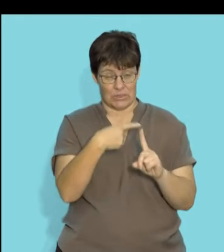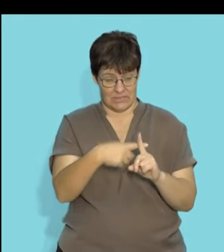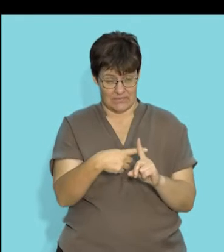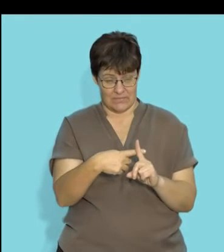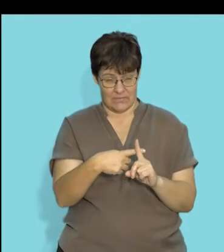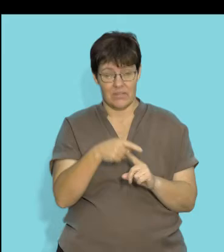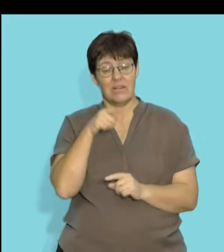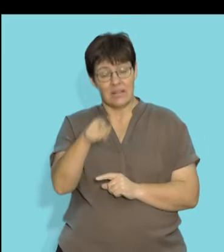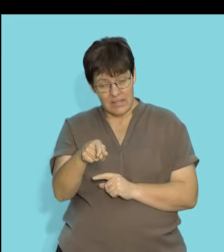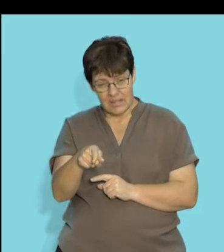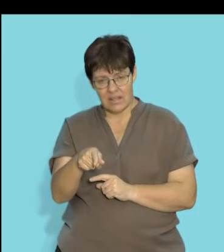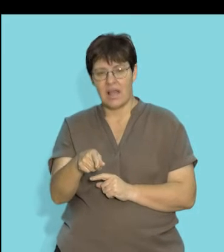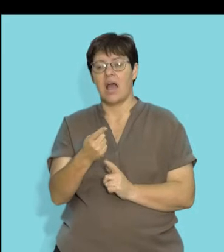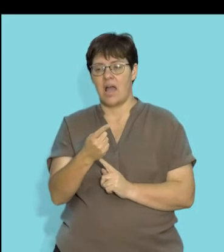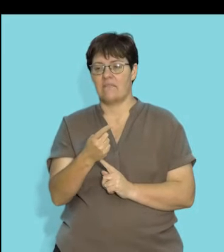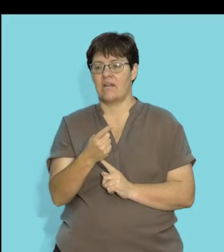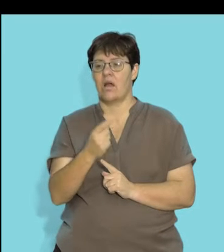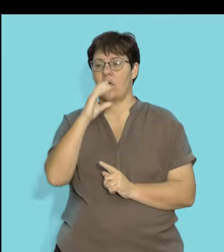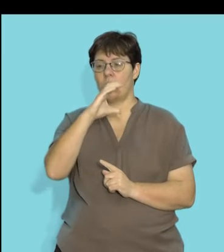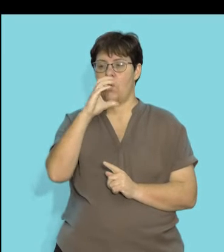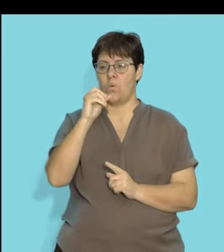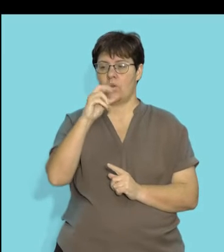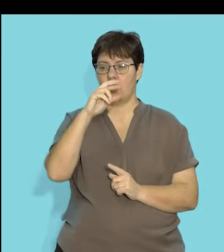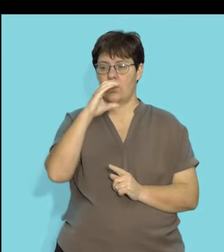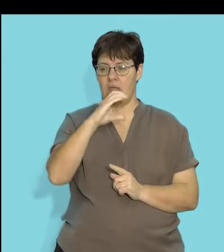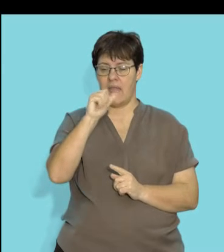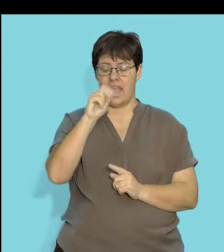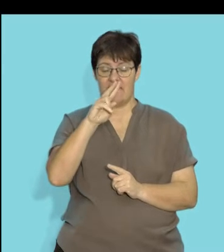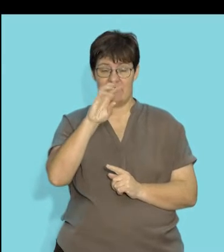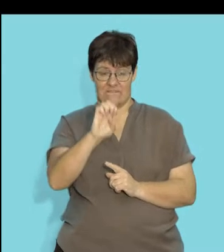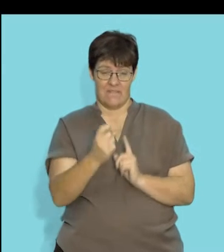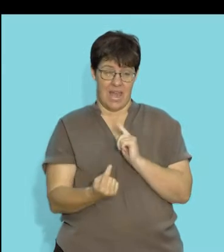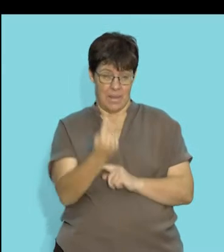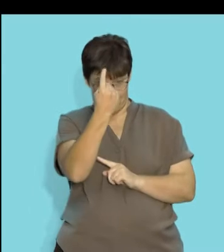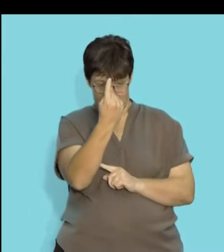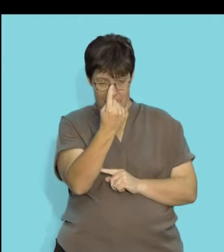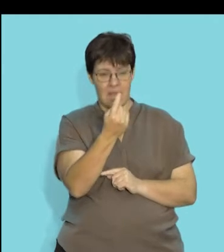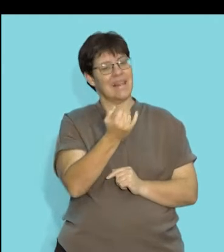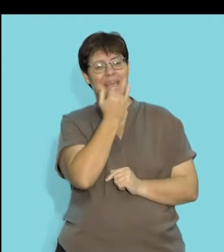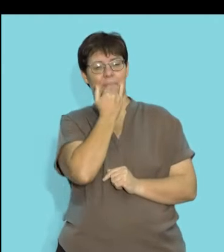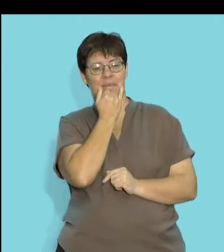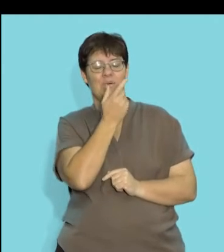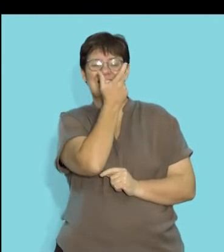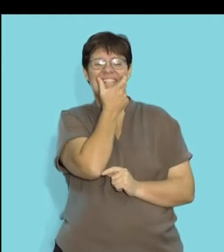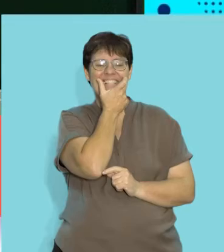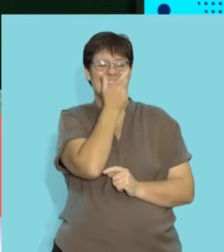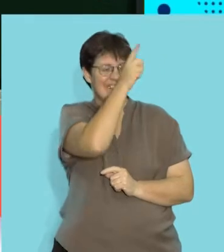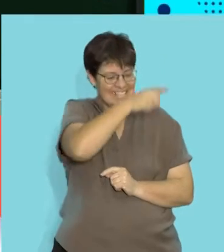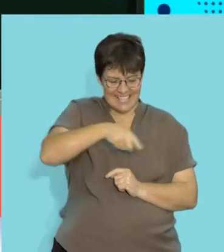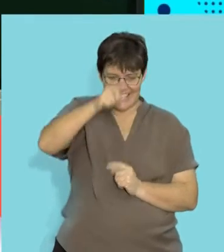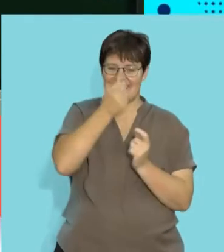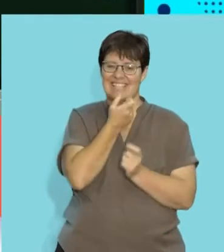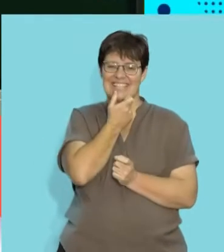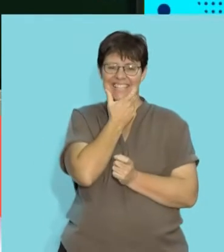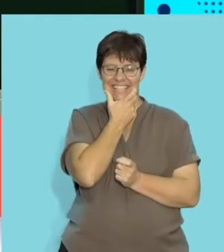If A is a positive, the parabola is called a concave up, which we say is a happy face. Why it's a happy